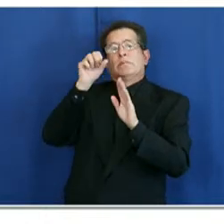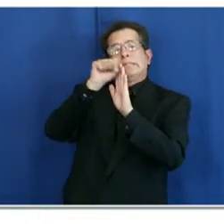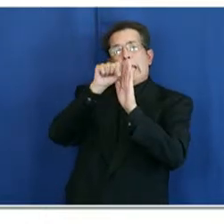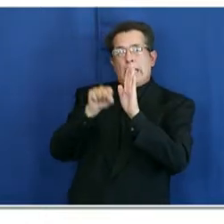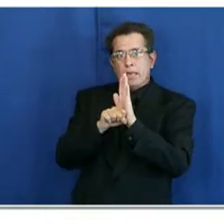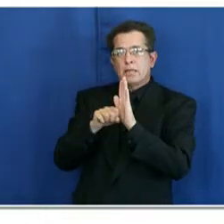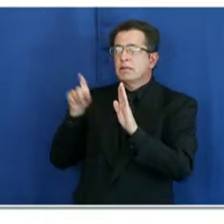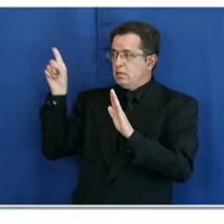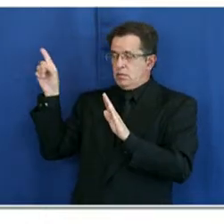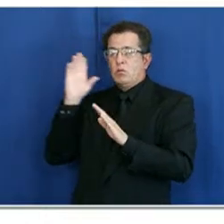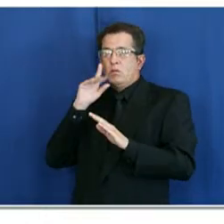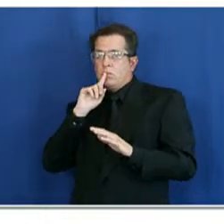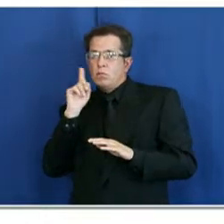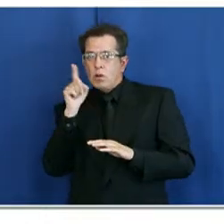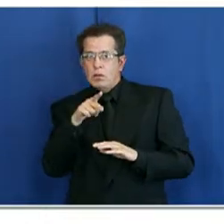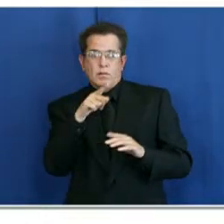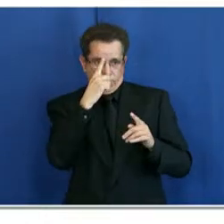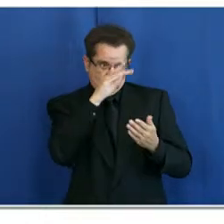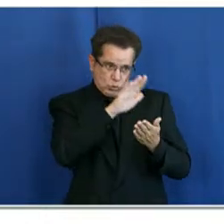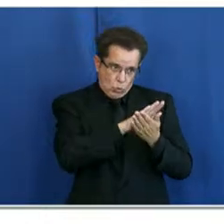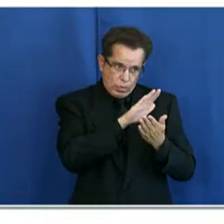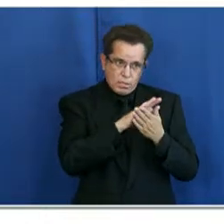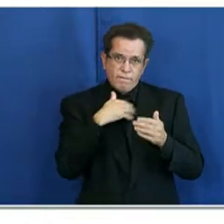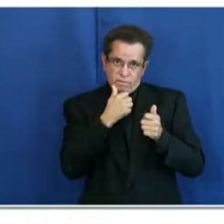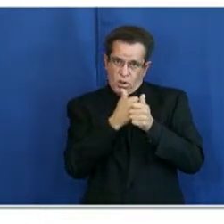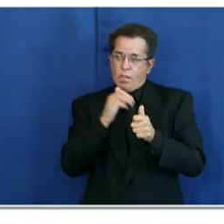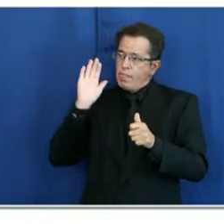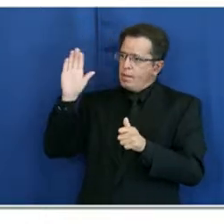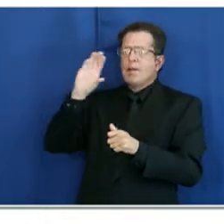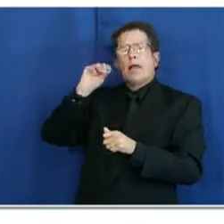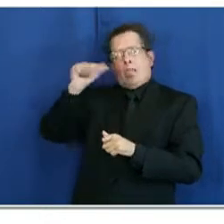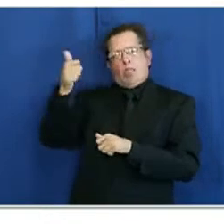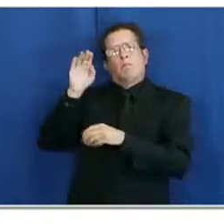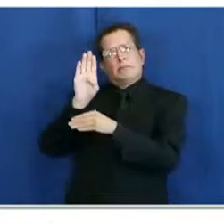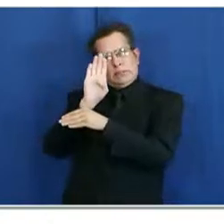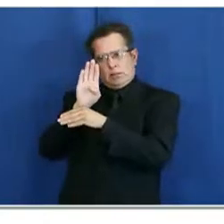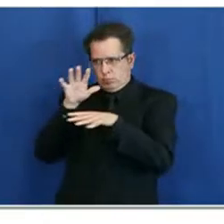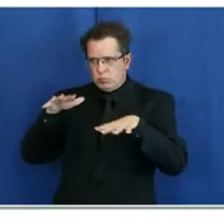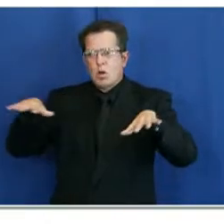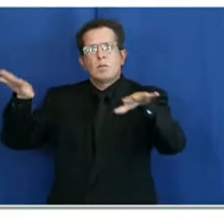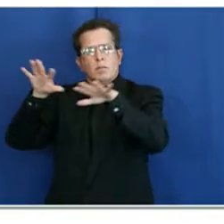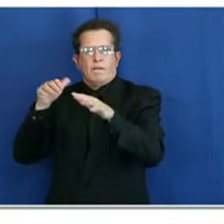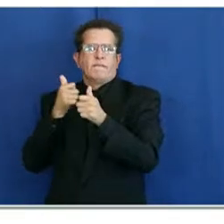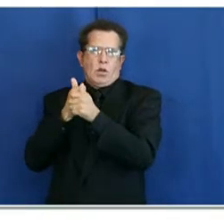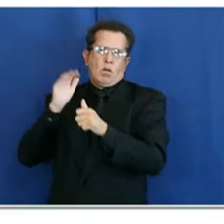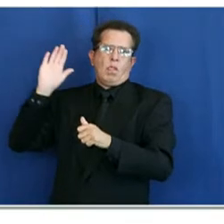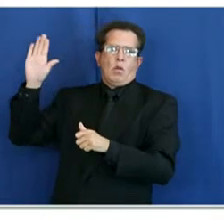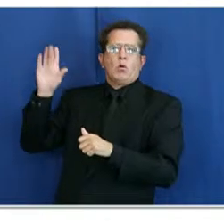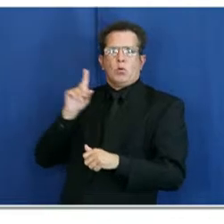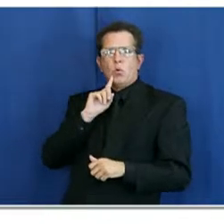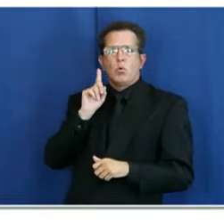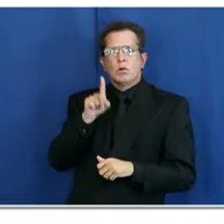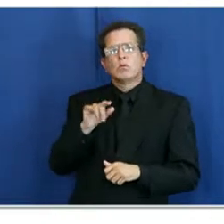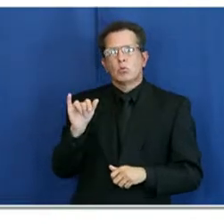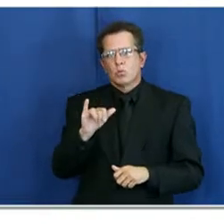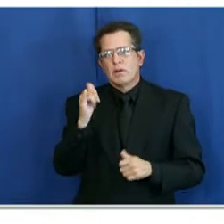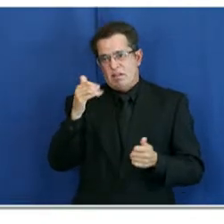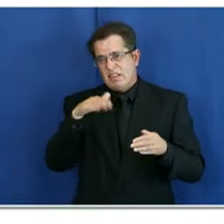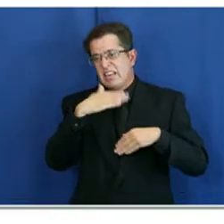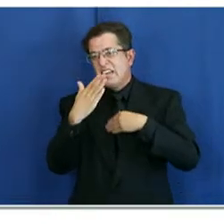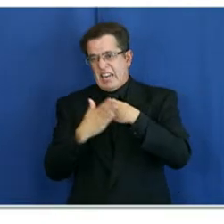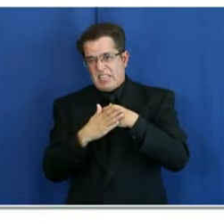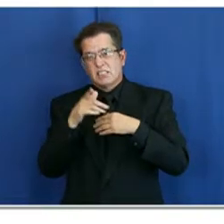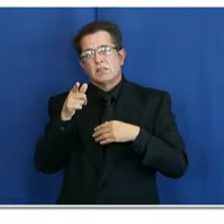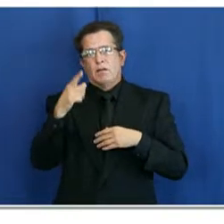sectors besides schools in the coming week. Now, this next slide reviews COVID-19 demographics related to